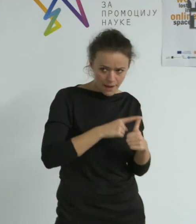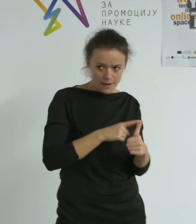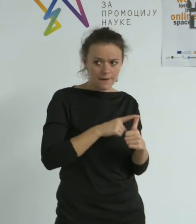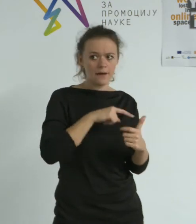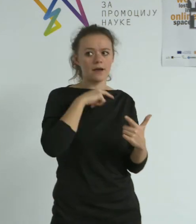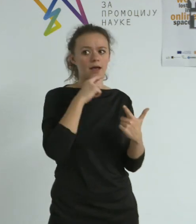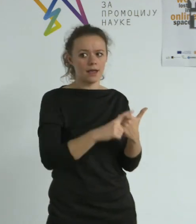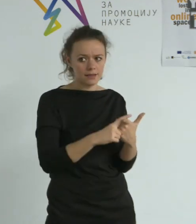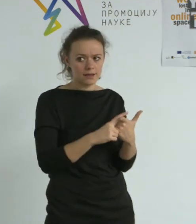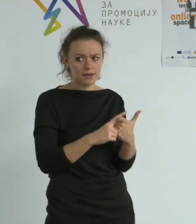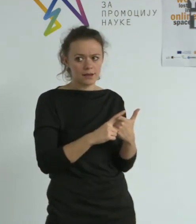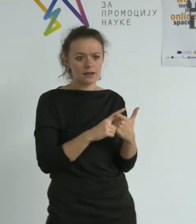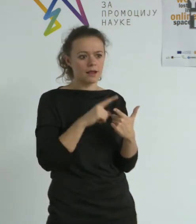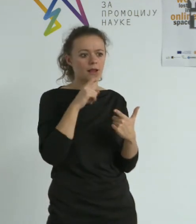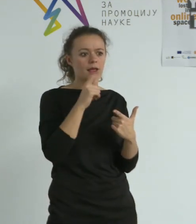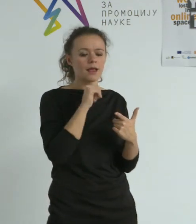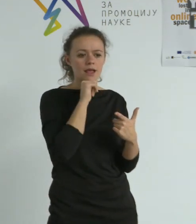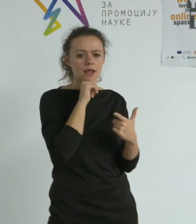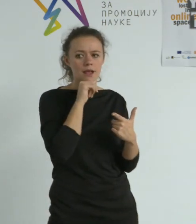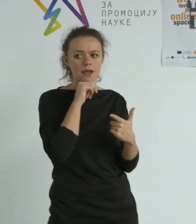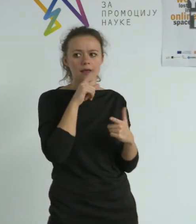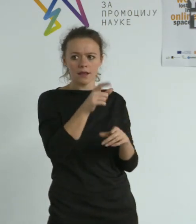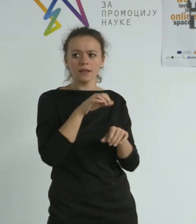Yes, and my the project letter. plan.